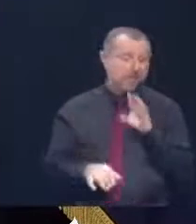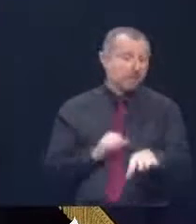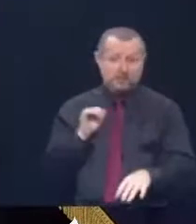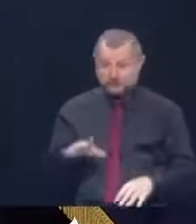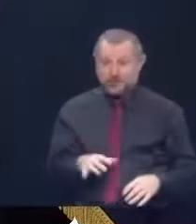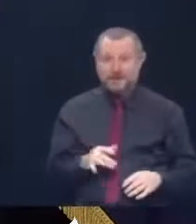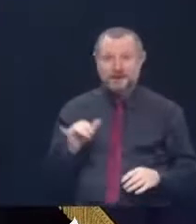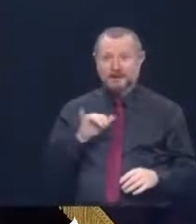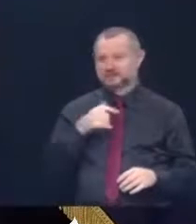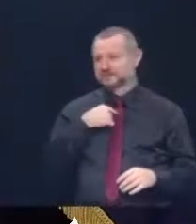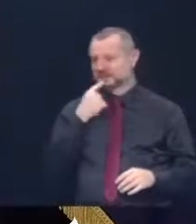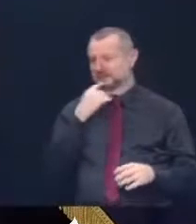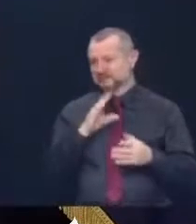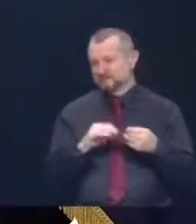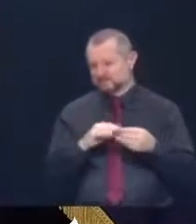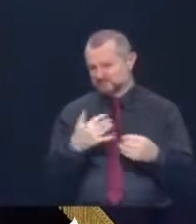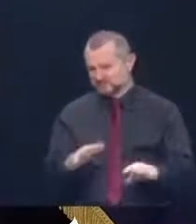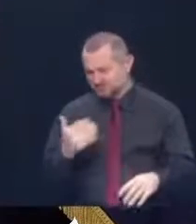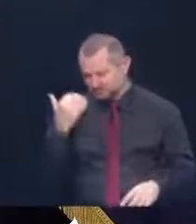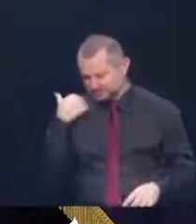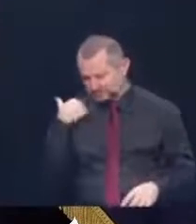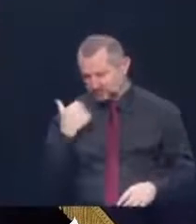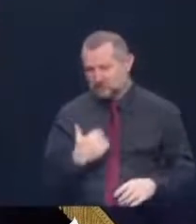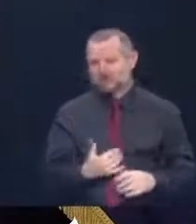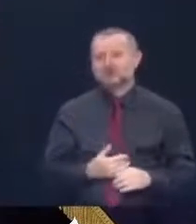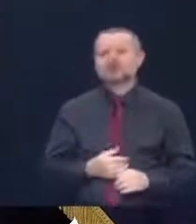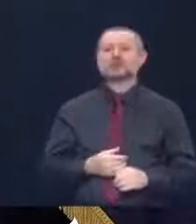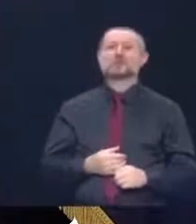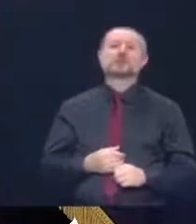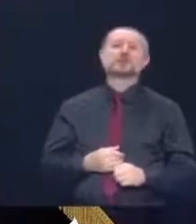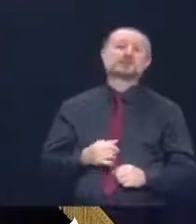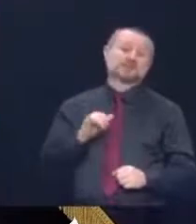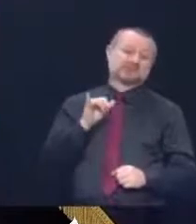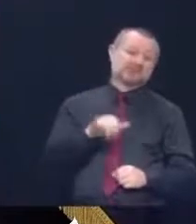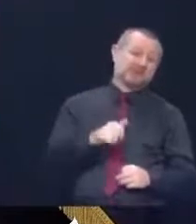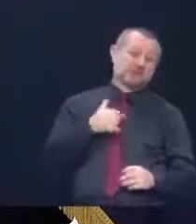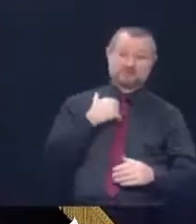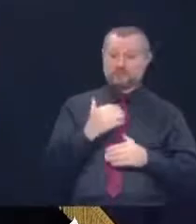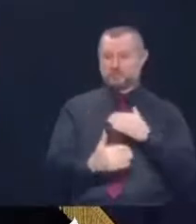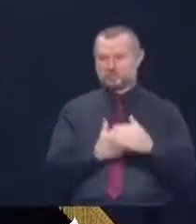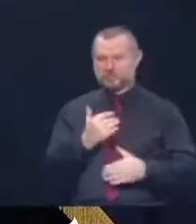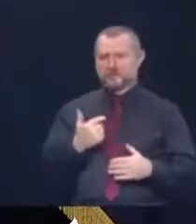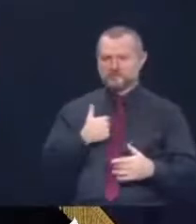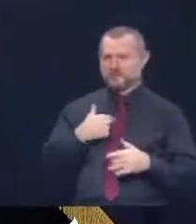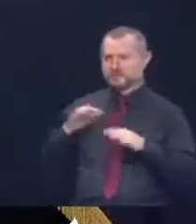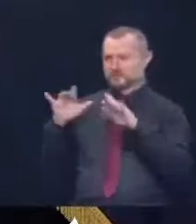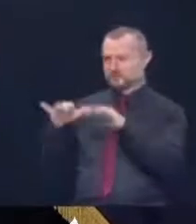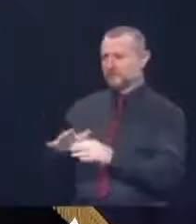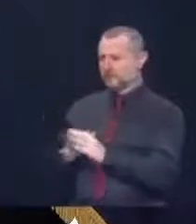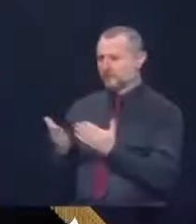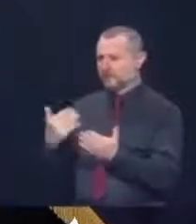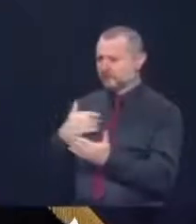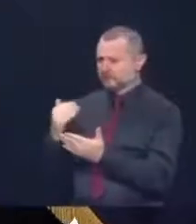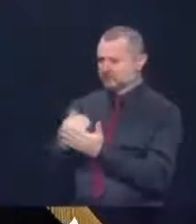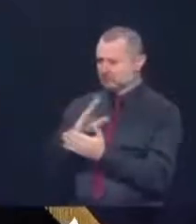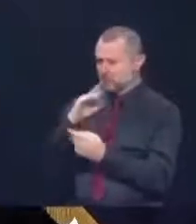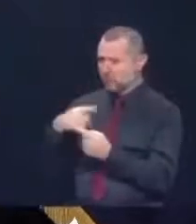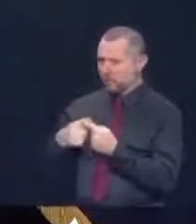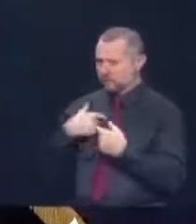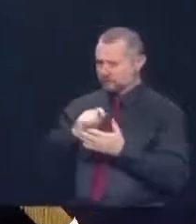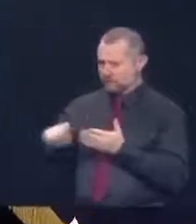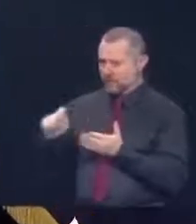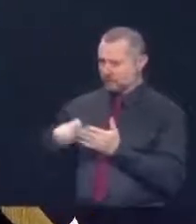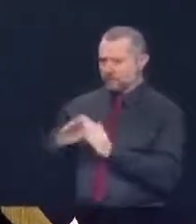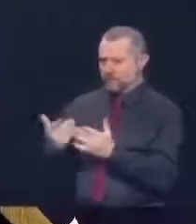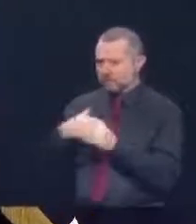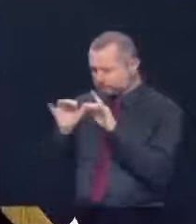before, and as a cathartic process wrote in my book, that we